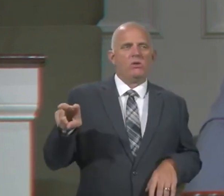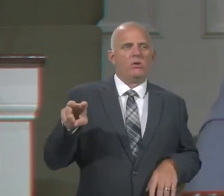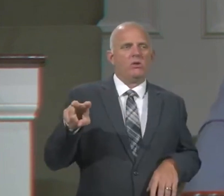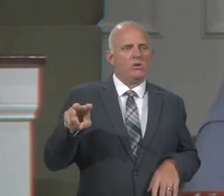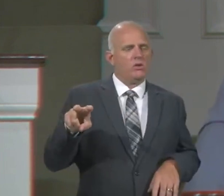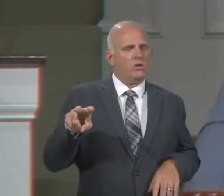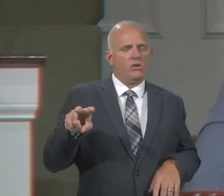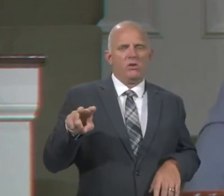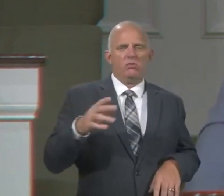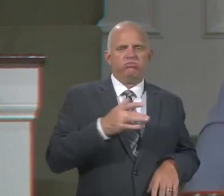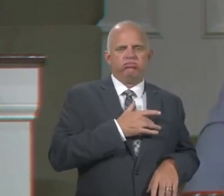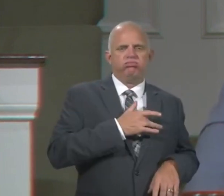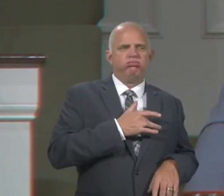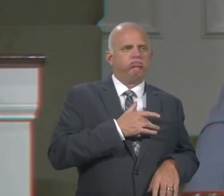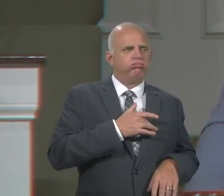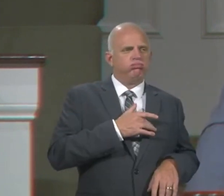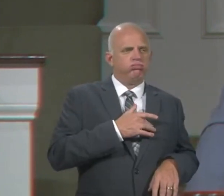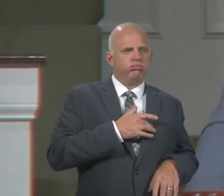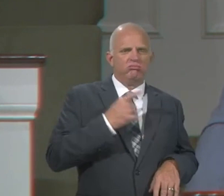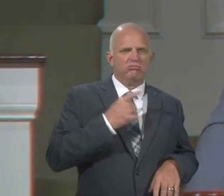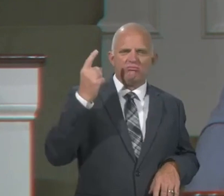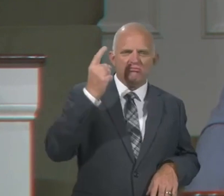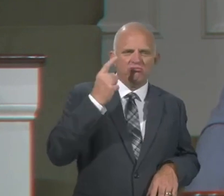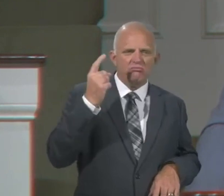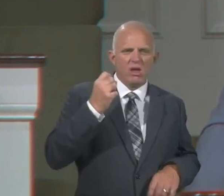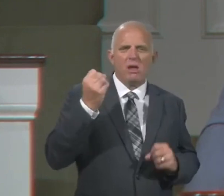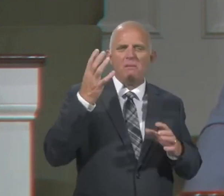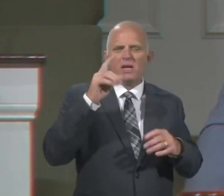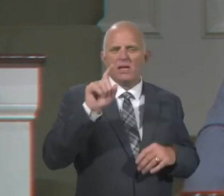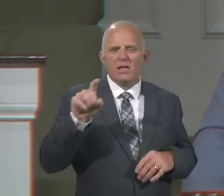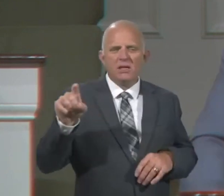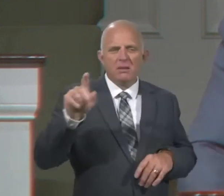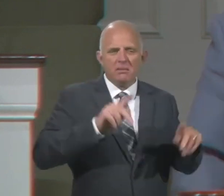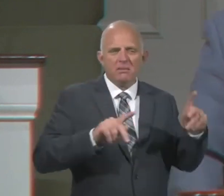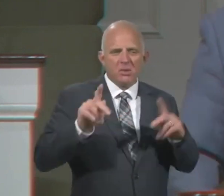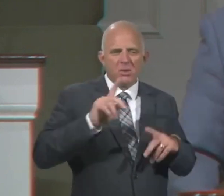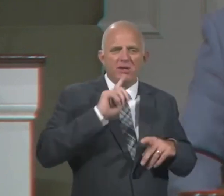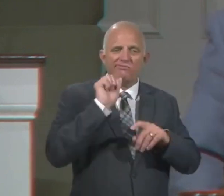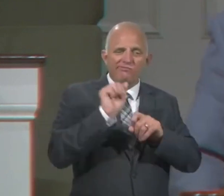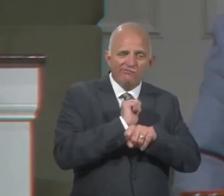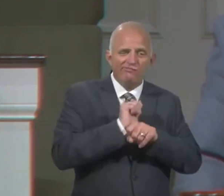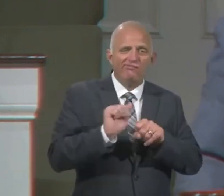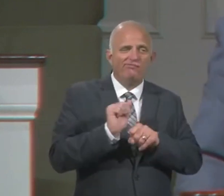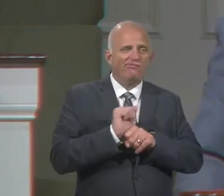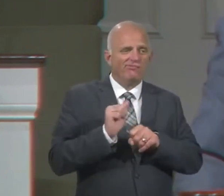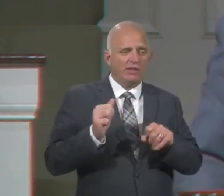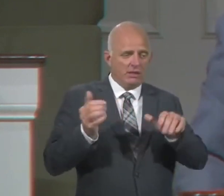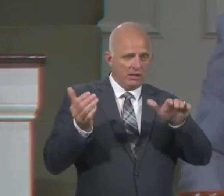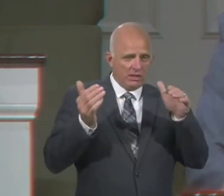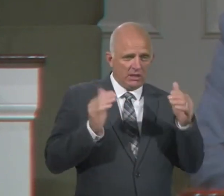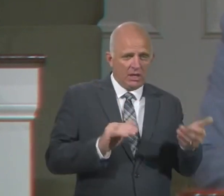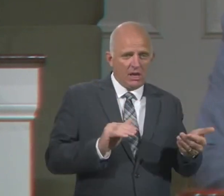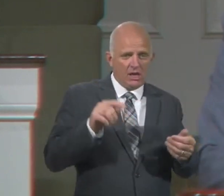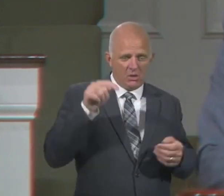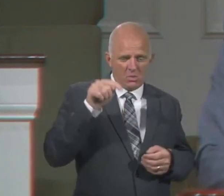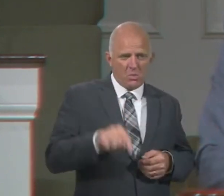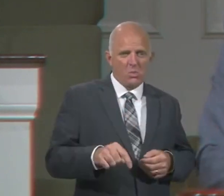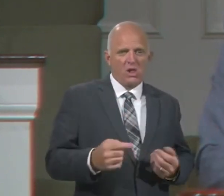with the thought, I wonder how many of these people are going to die and spend eternity in